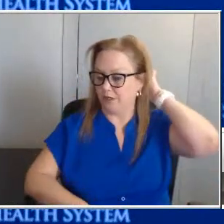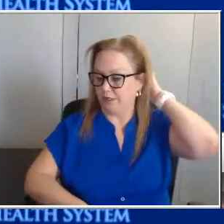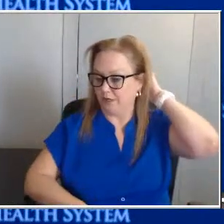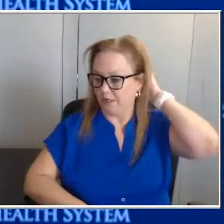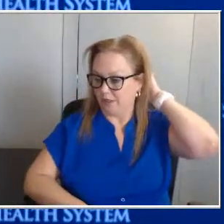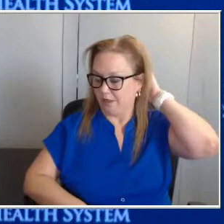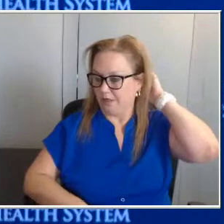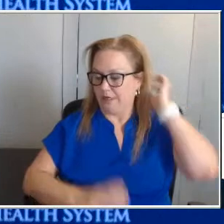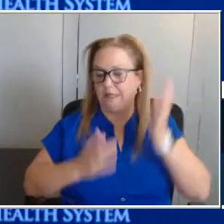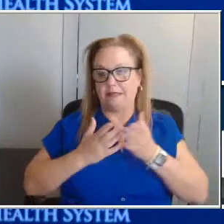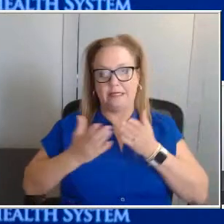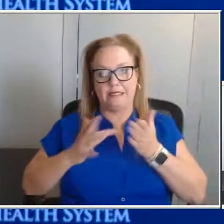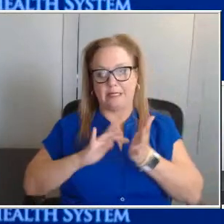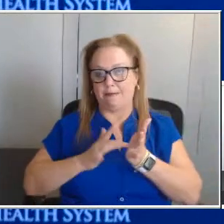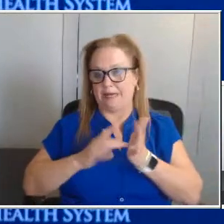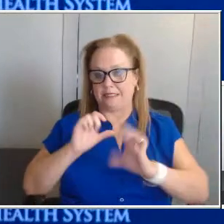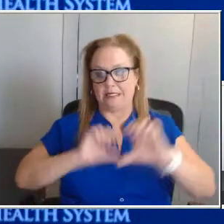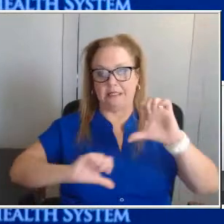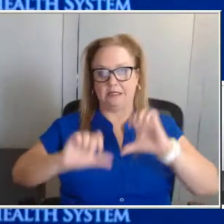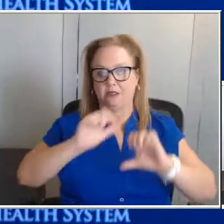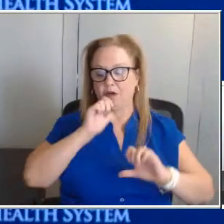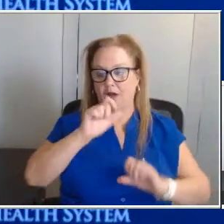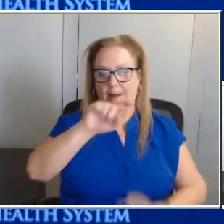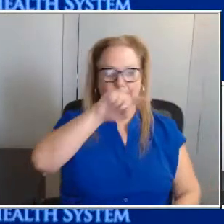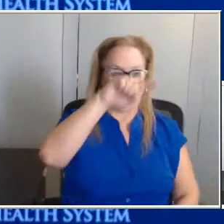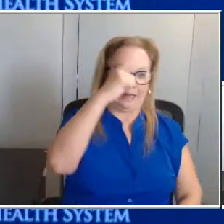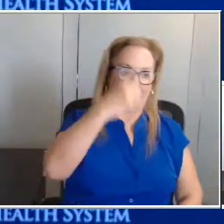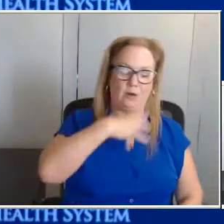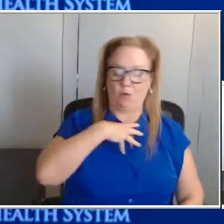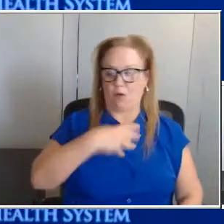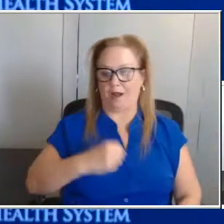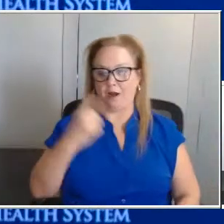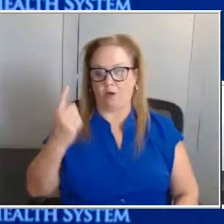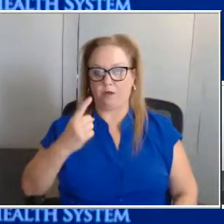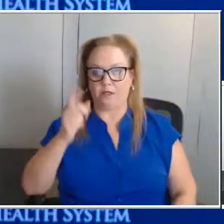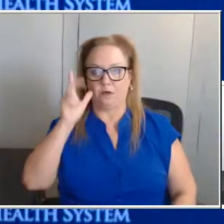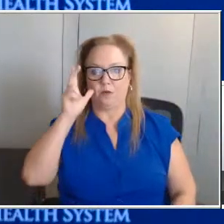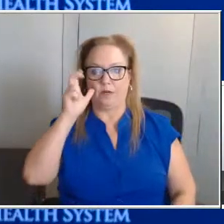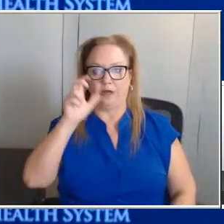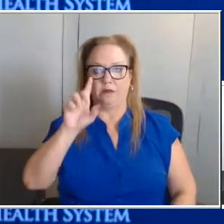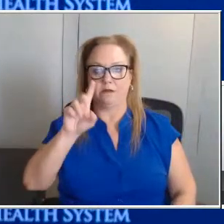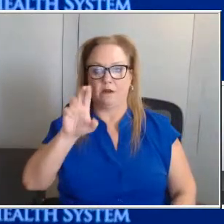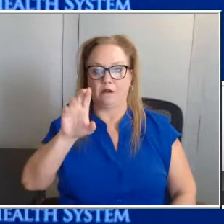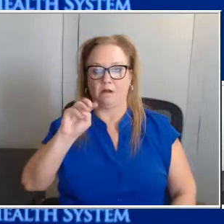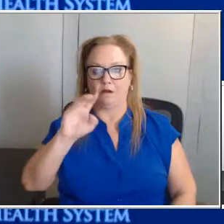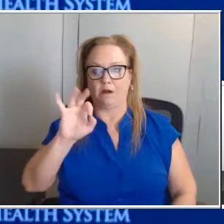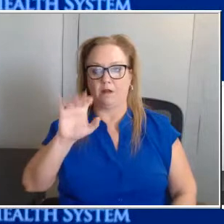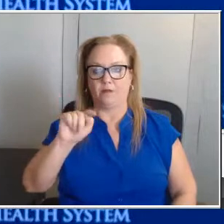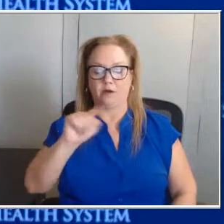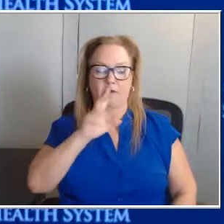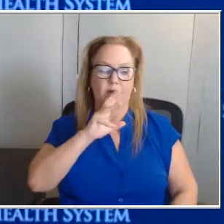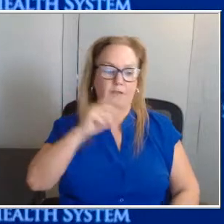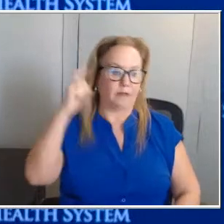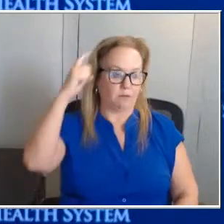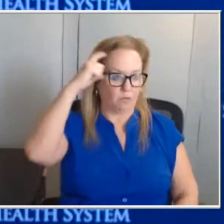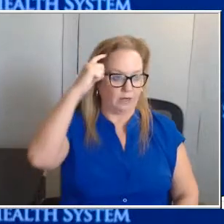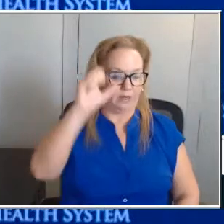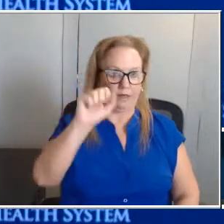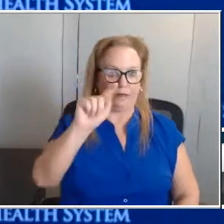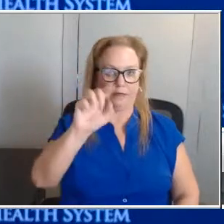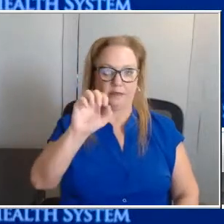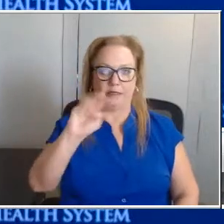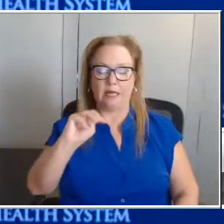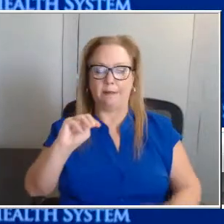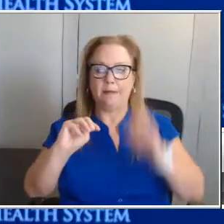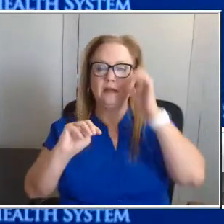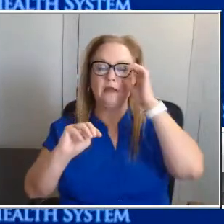in medicine and science aren't always black and white. Just so we heard Dr. Comfort talking about the brainstem and what are the mechanisms there. But I think we also have